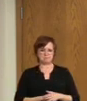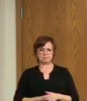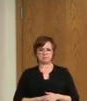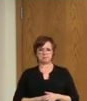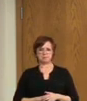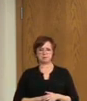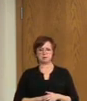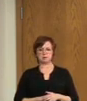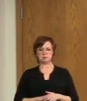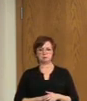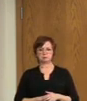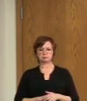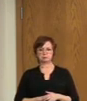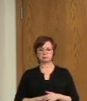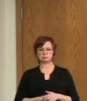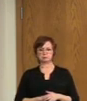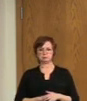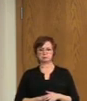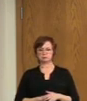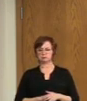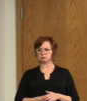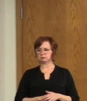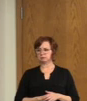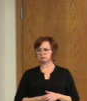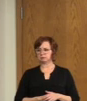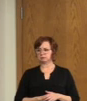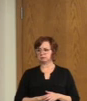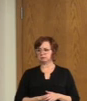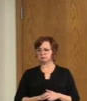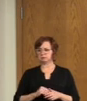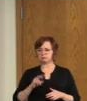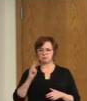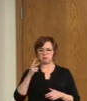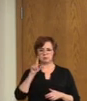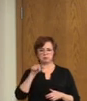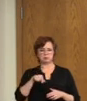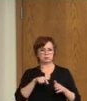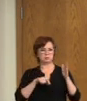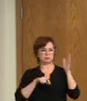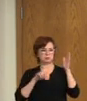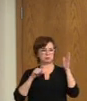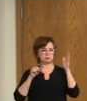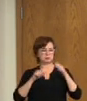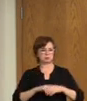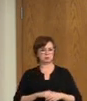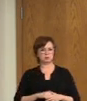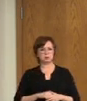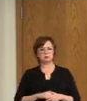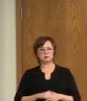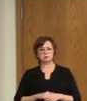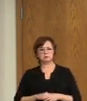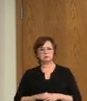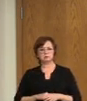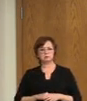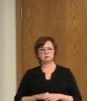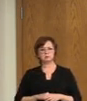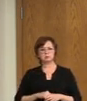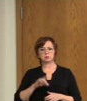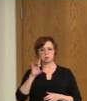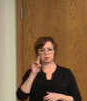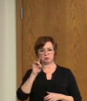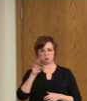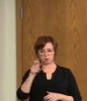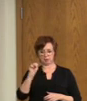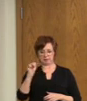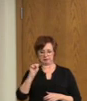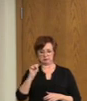they, what action that they should be taking. You have a follow-up question, Britton? Yeah, this is more for Dr. Shahab there. Just